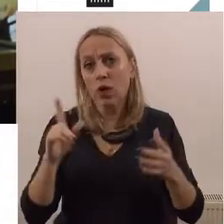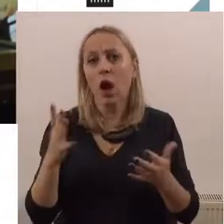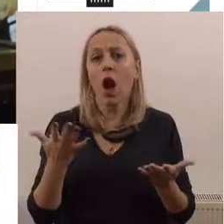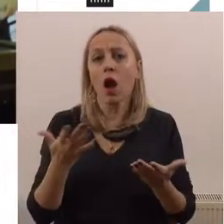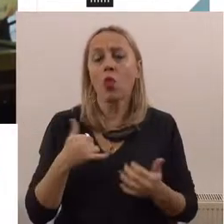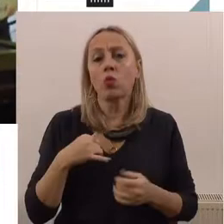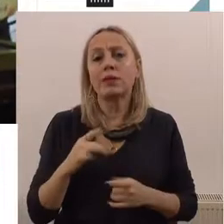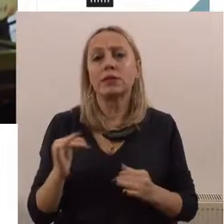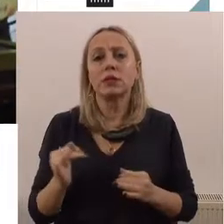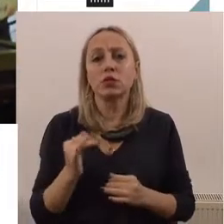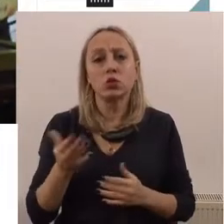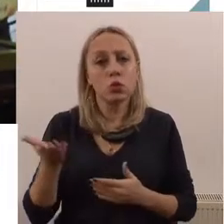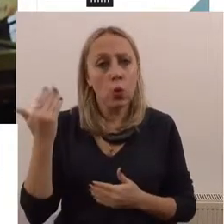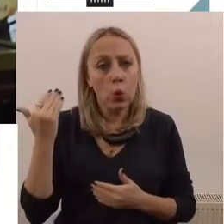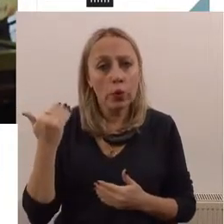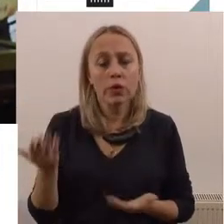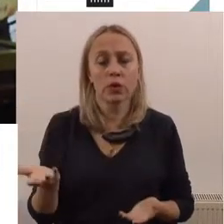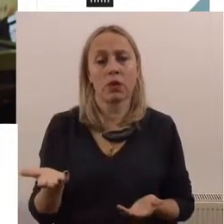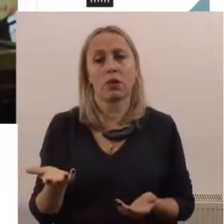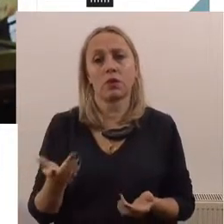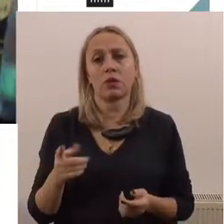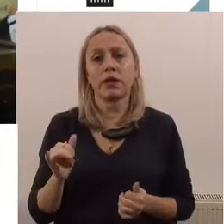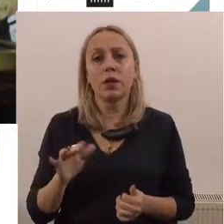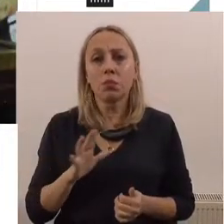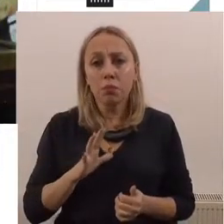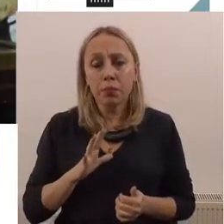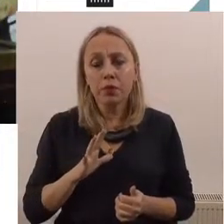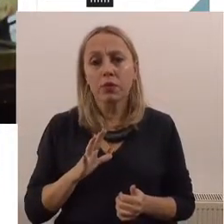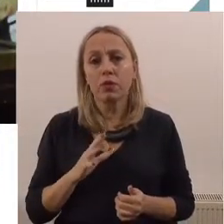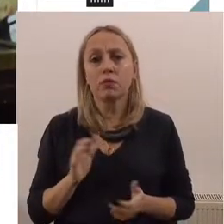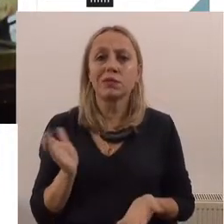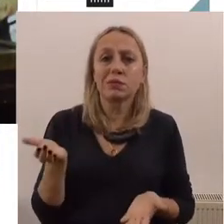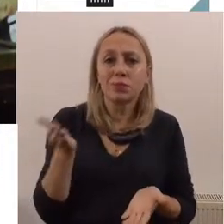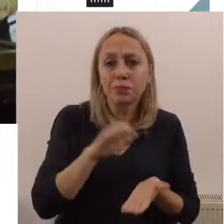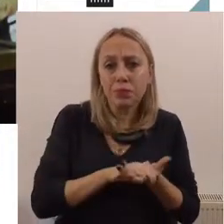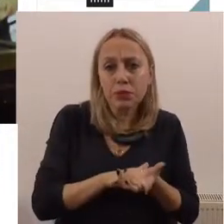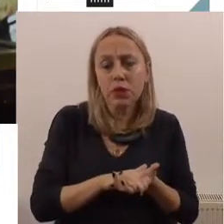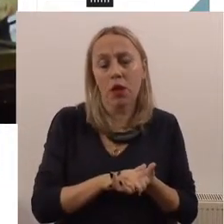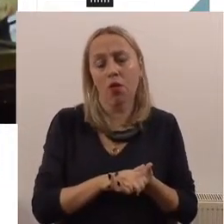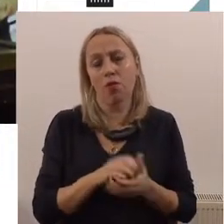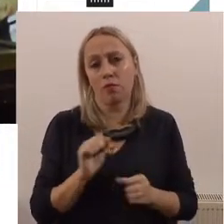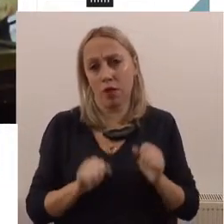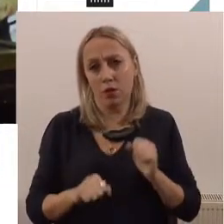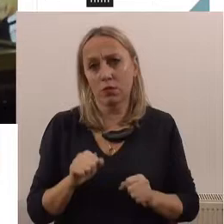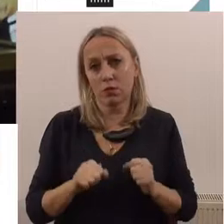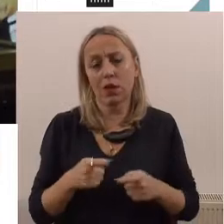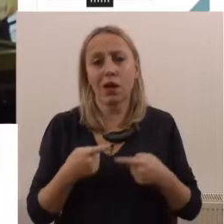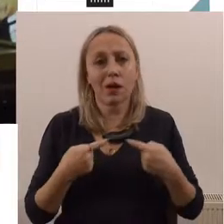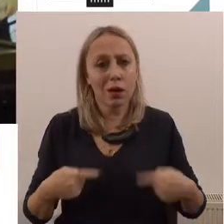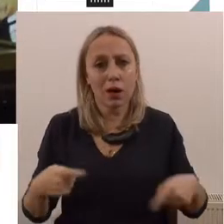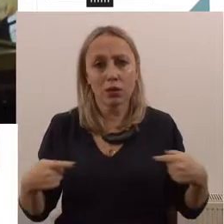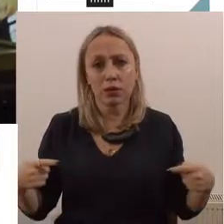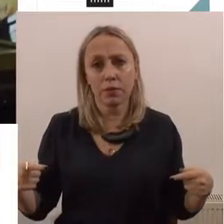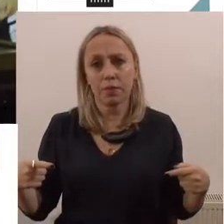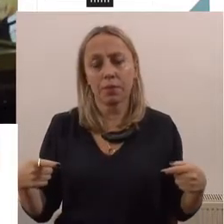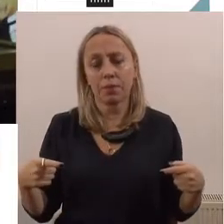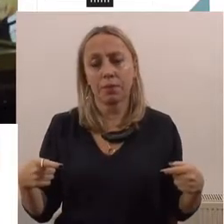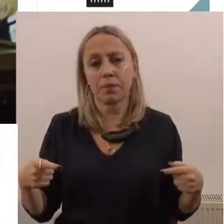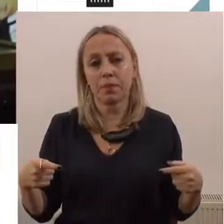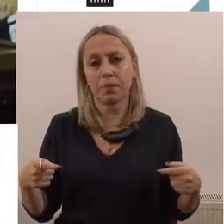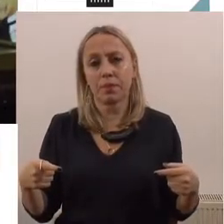Russia, they have to know what is happening, they have to know about our history